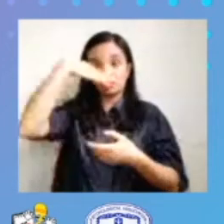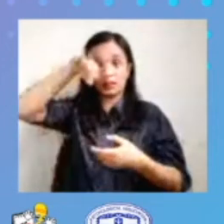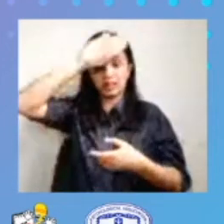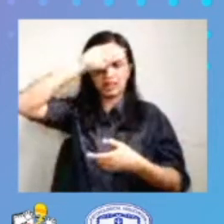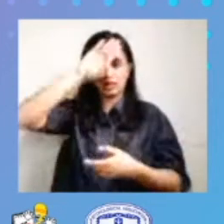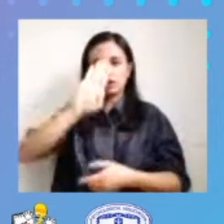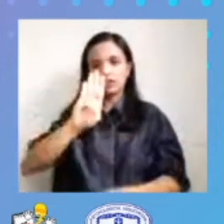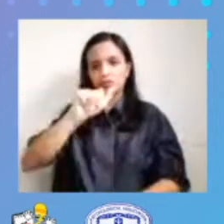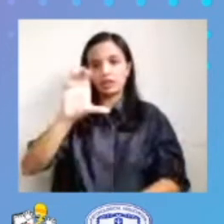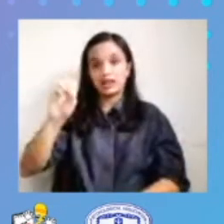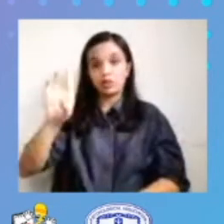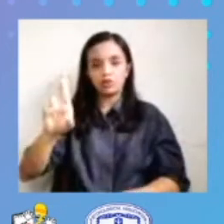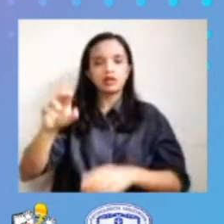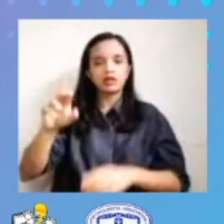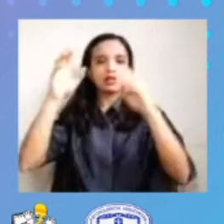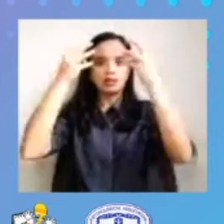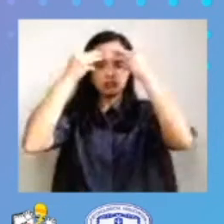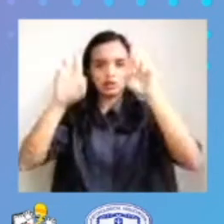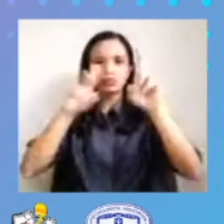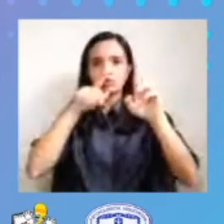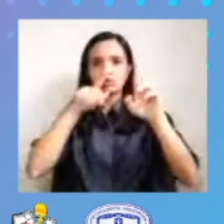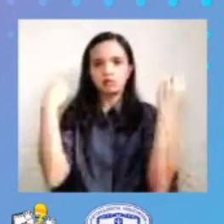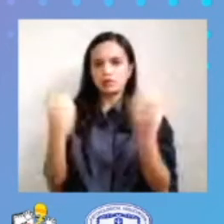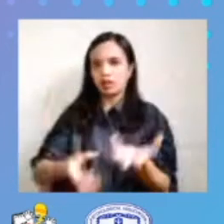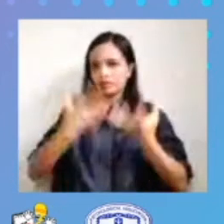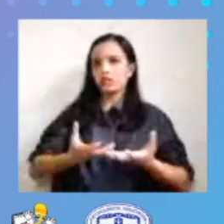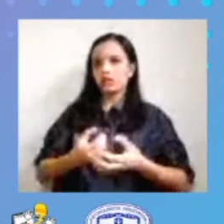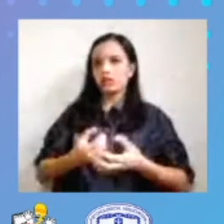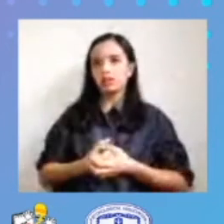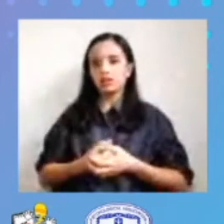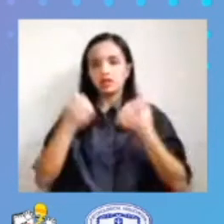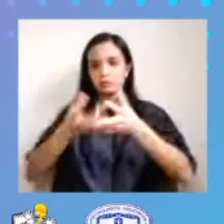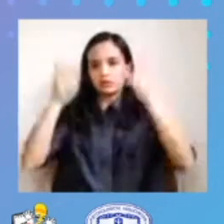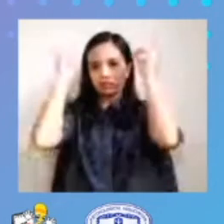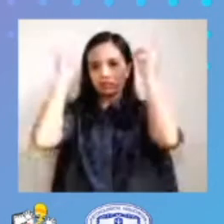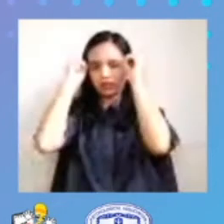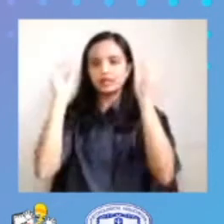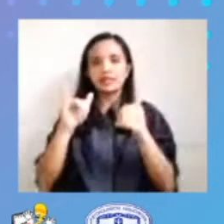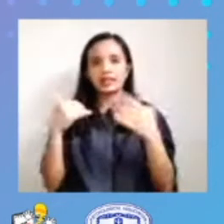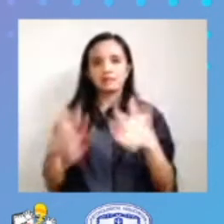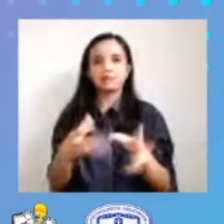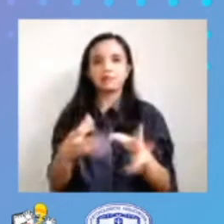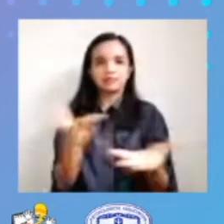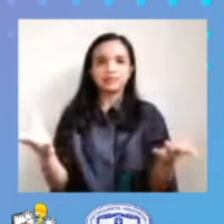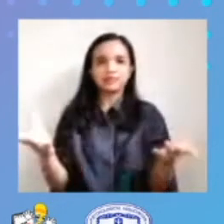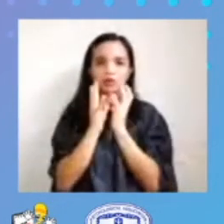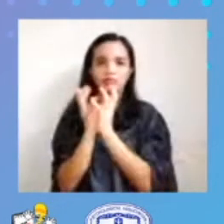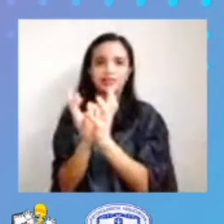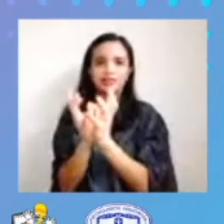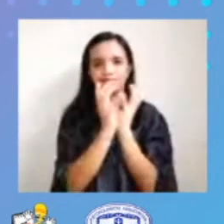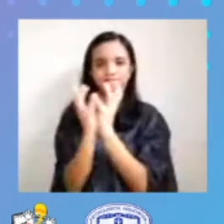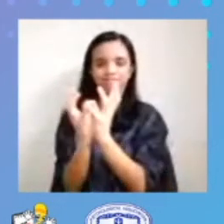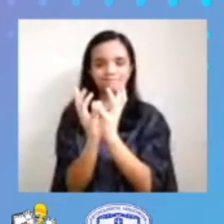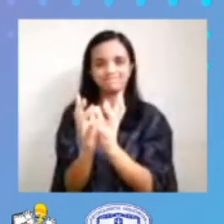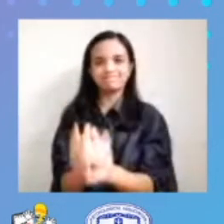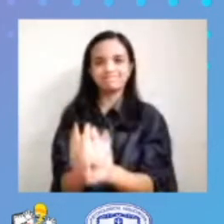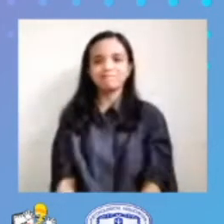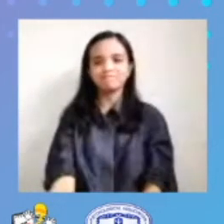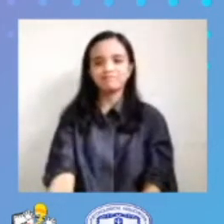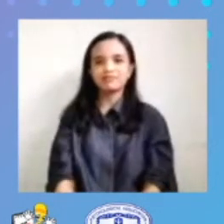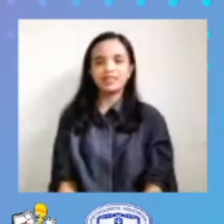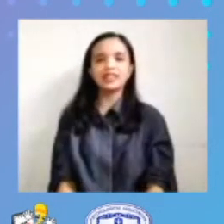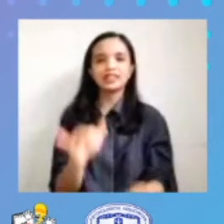or whatever else because you are within the fad. It should be a mindset of, I need to do this because this is for my health. Agree. Not just my